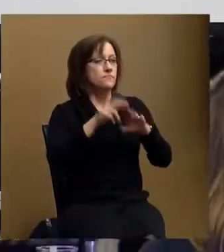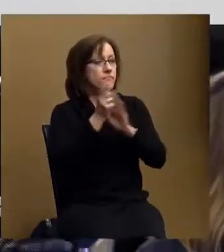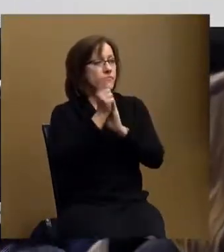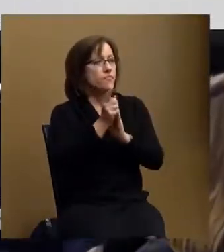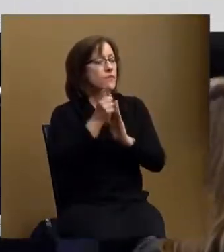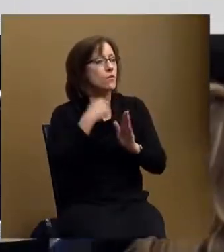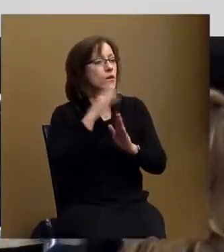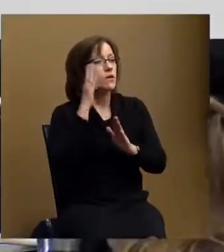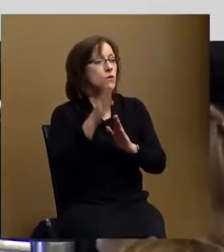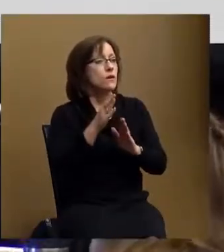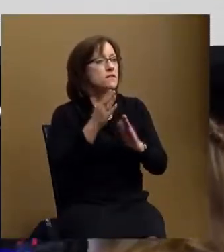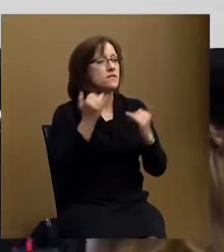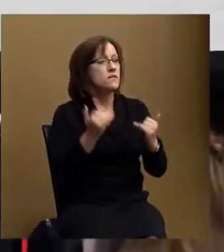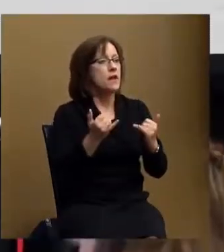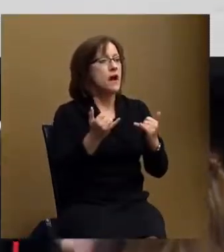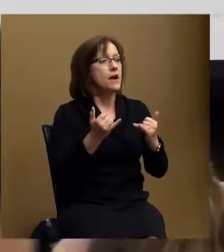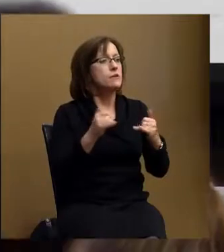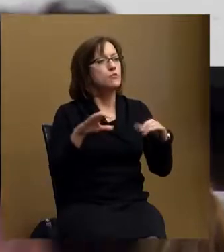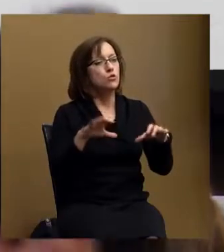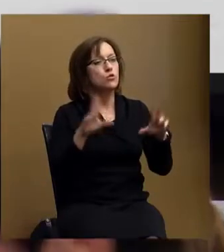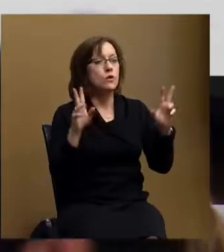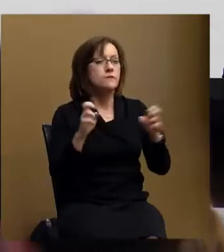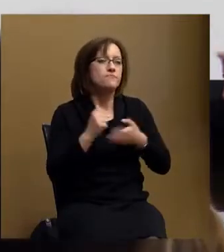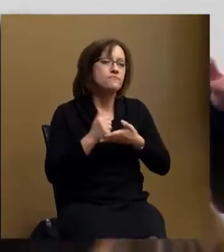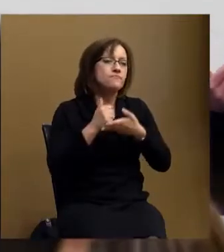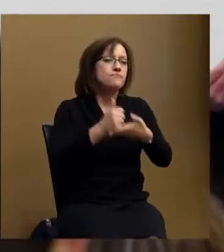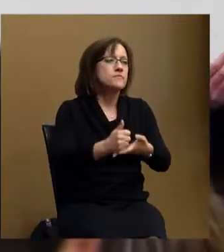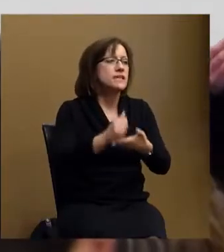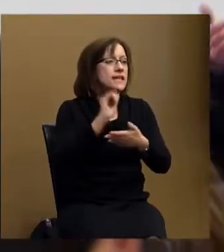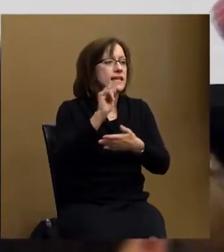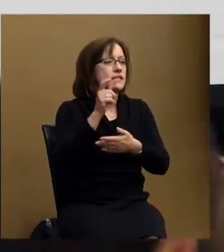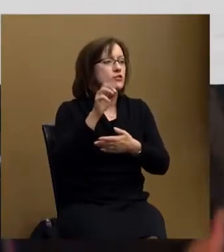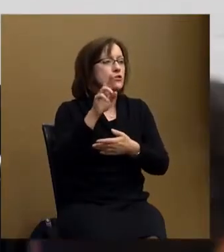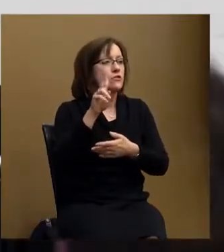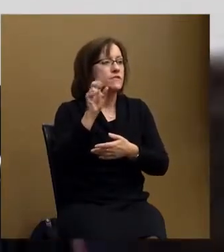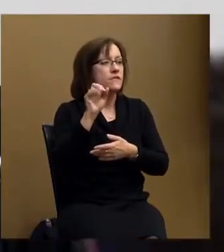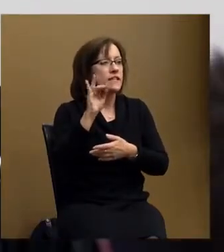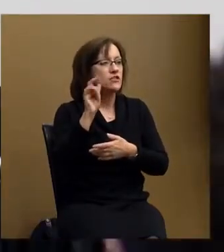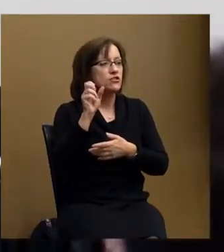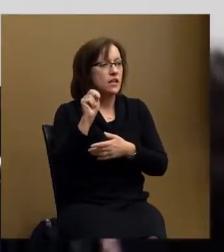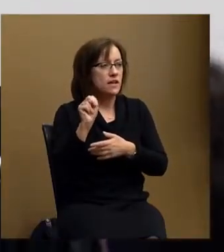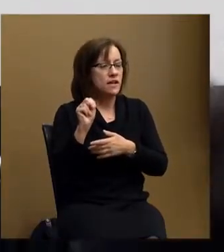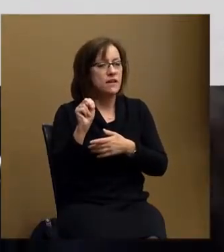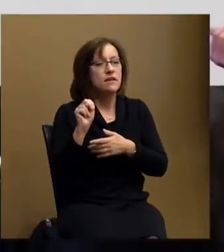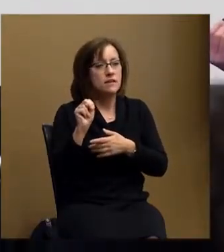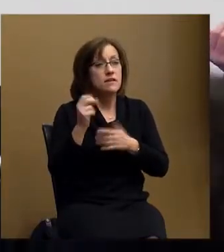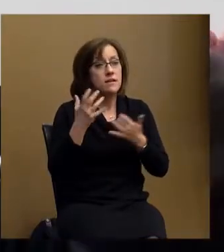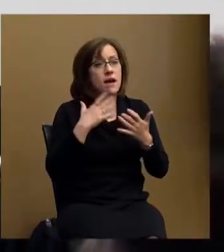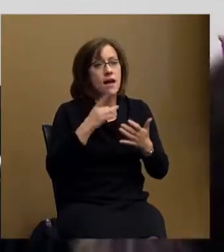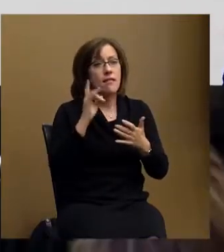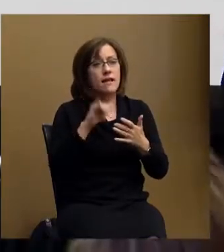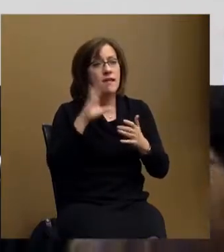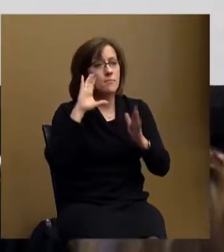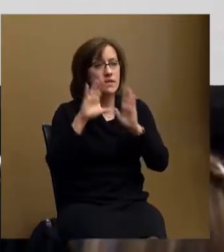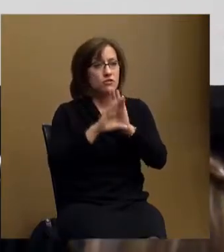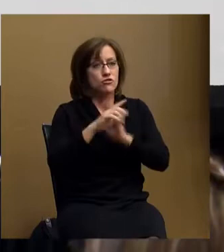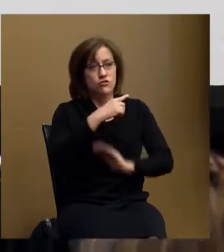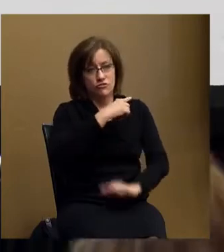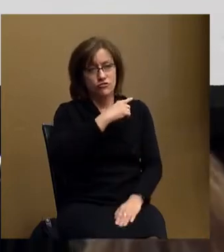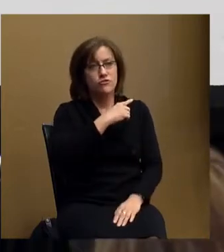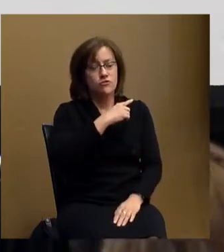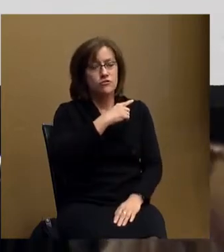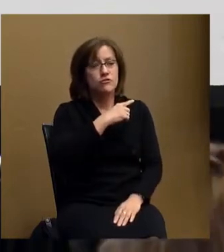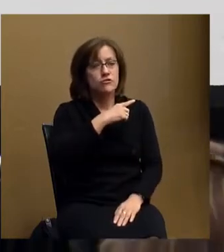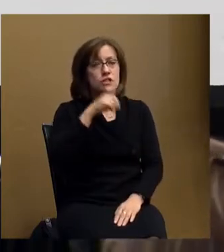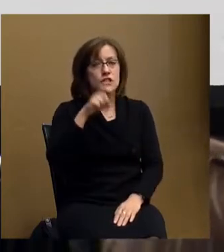an intervention kind of stage. But I like this visual representation because this should